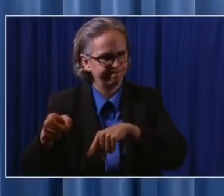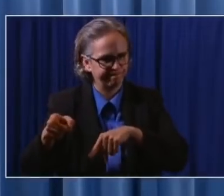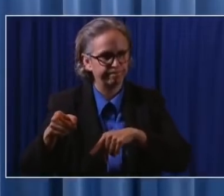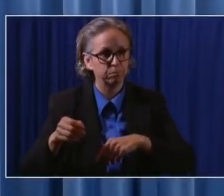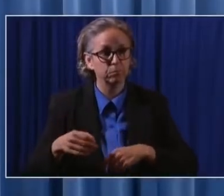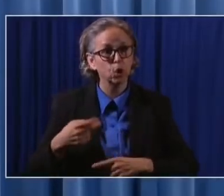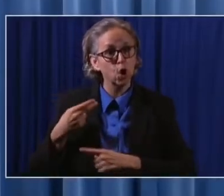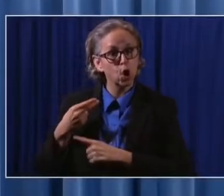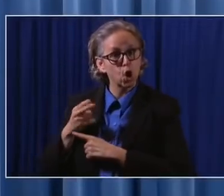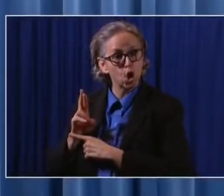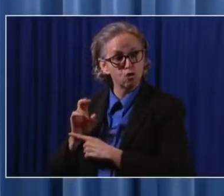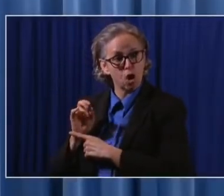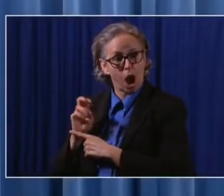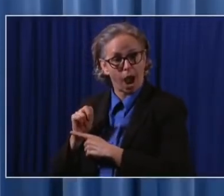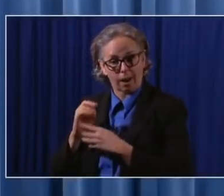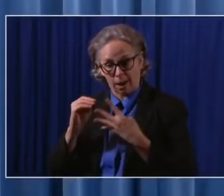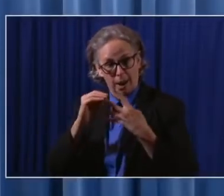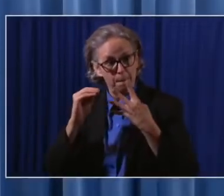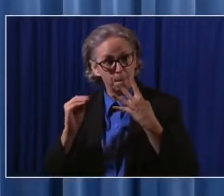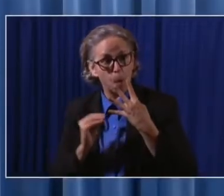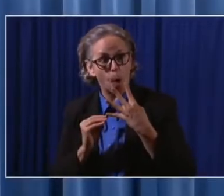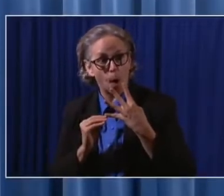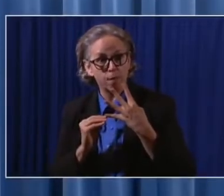county moves out of red and drops down,